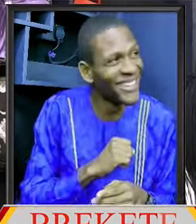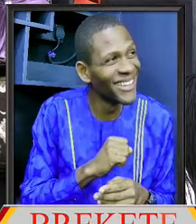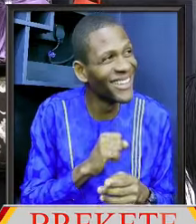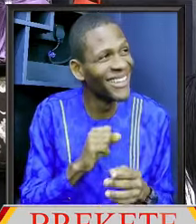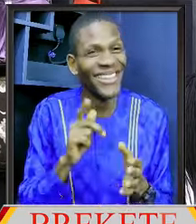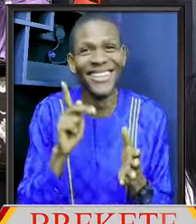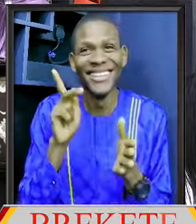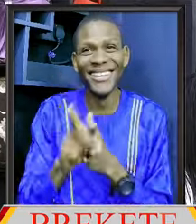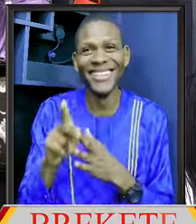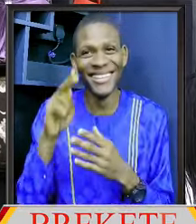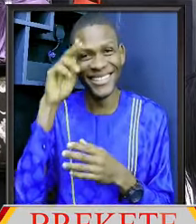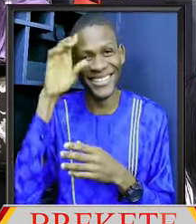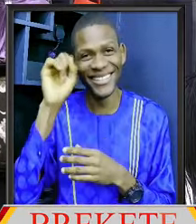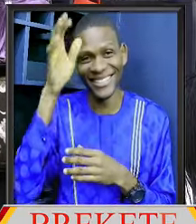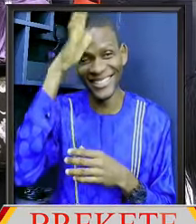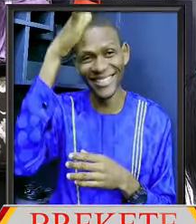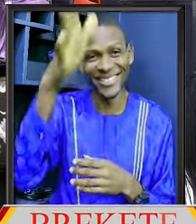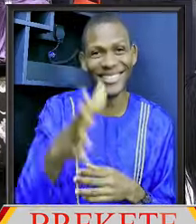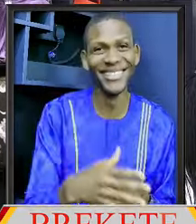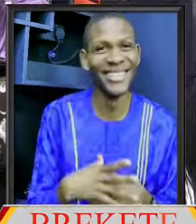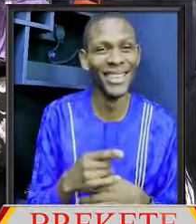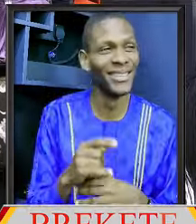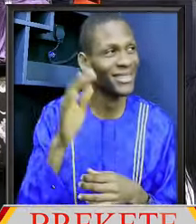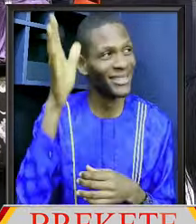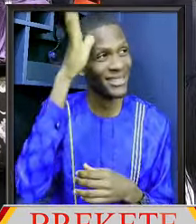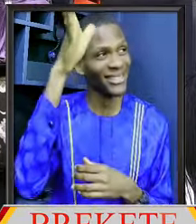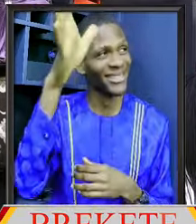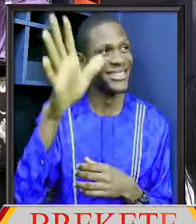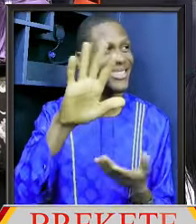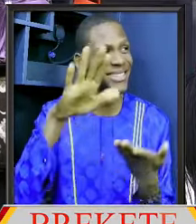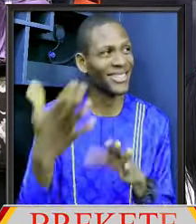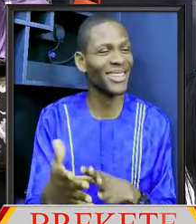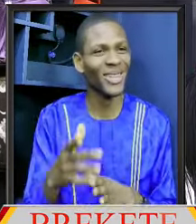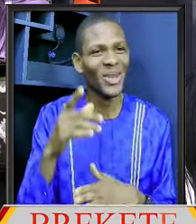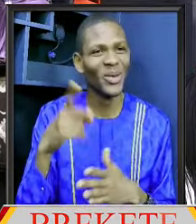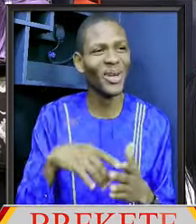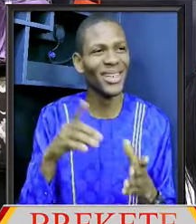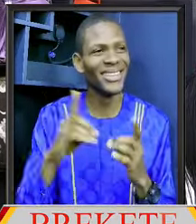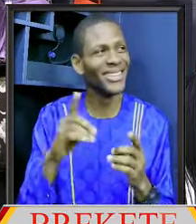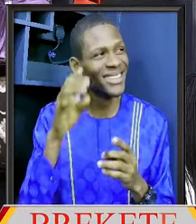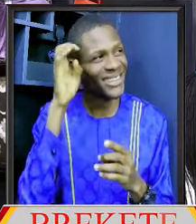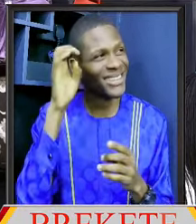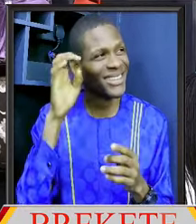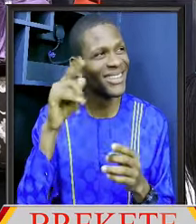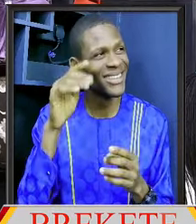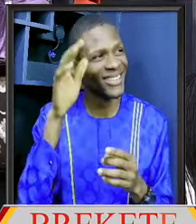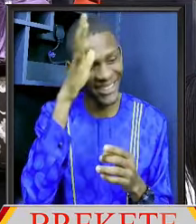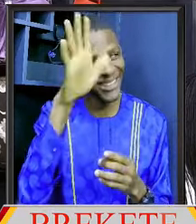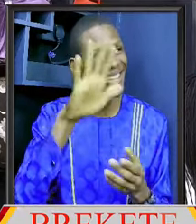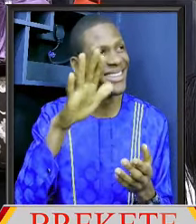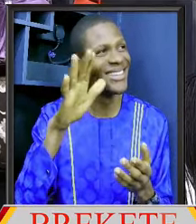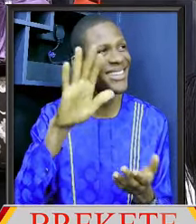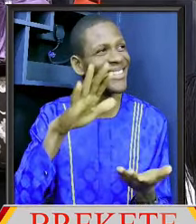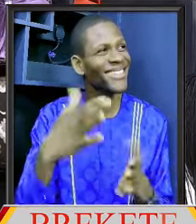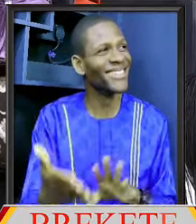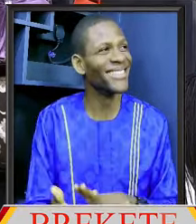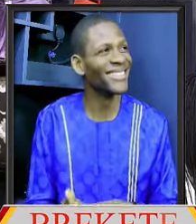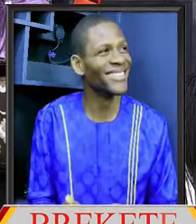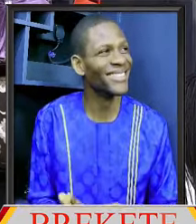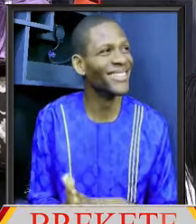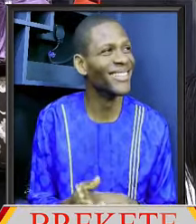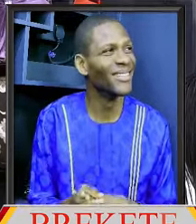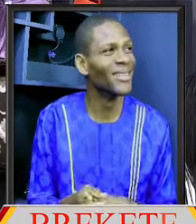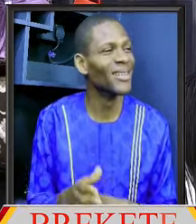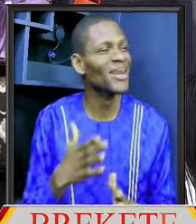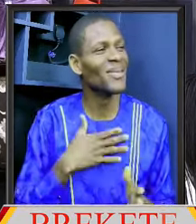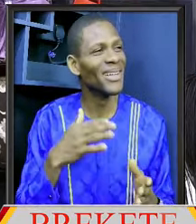nine killing grandfather, and the grandfather die. What did the grandfather do? He died, sir. But, sir, we can tell